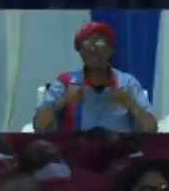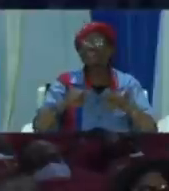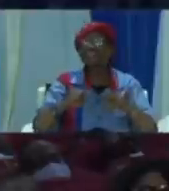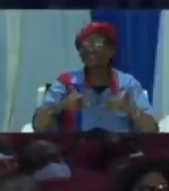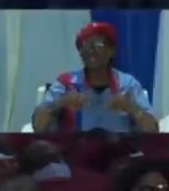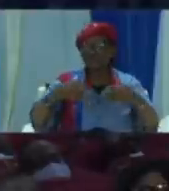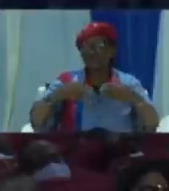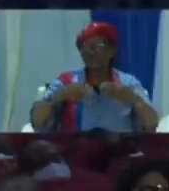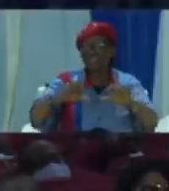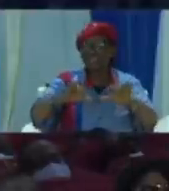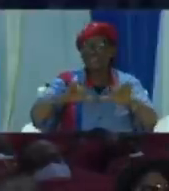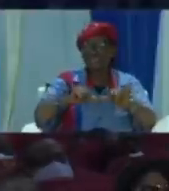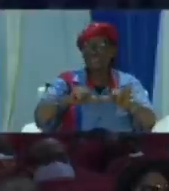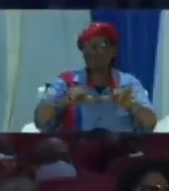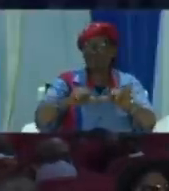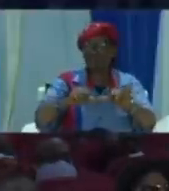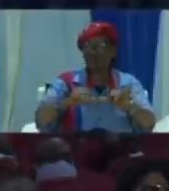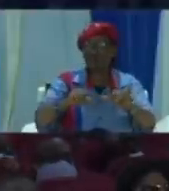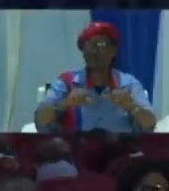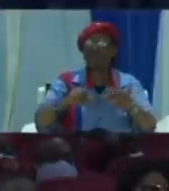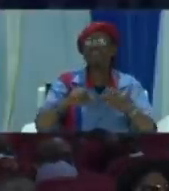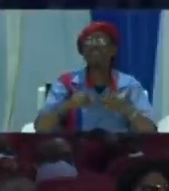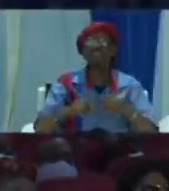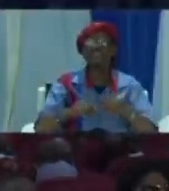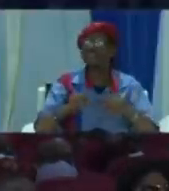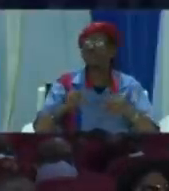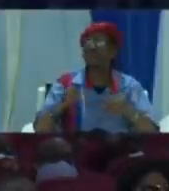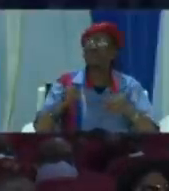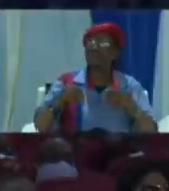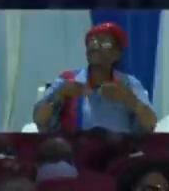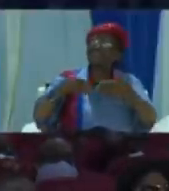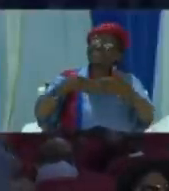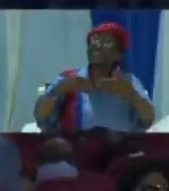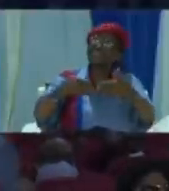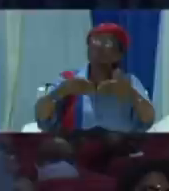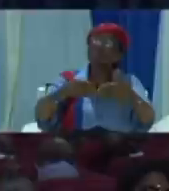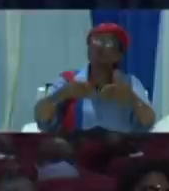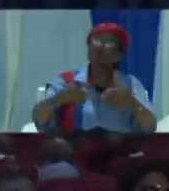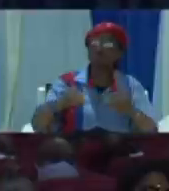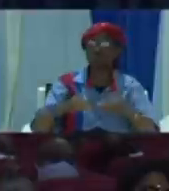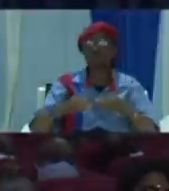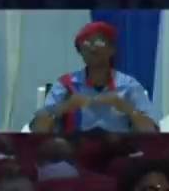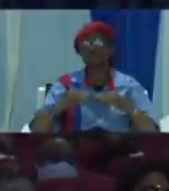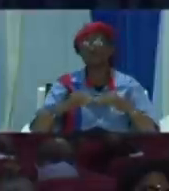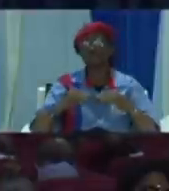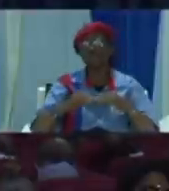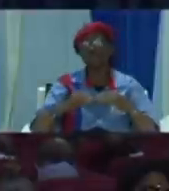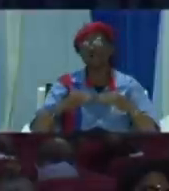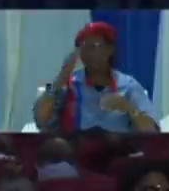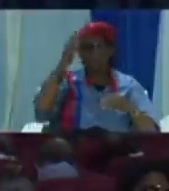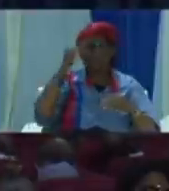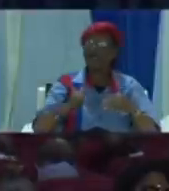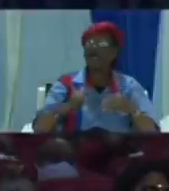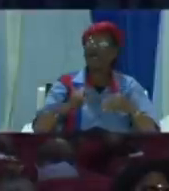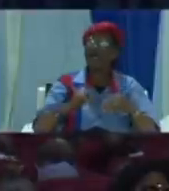I know fingers are not supposed to be equal. Why am I not the bigger